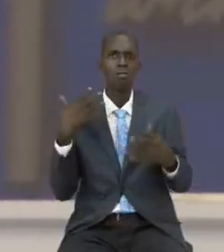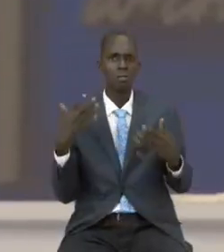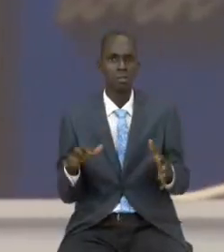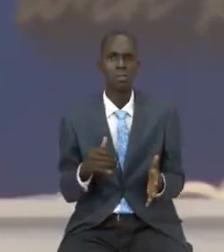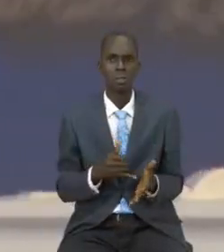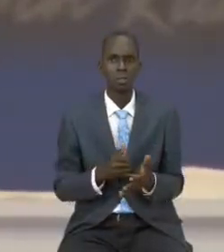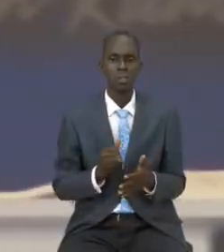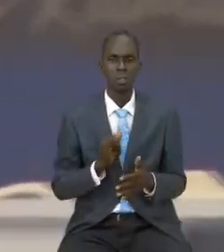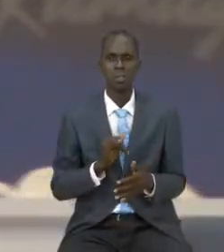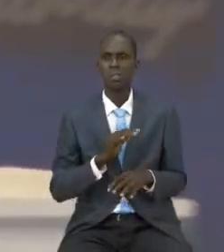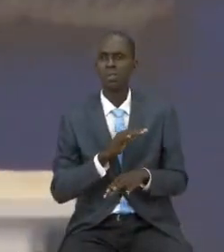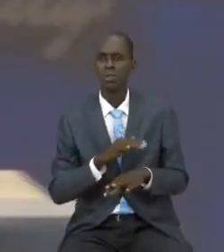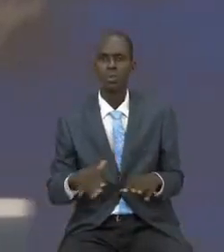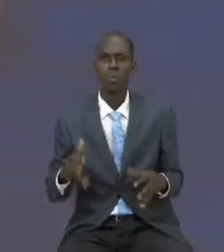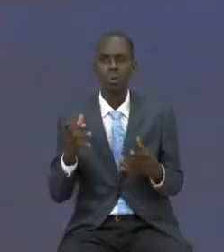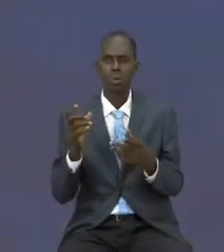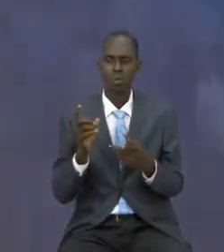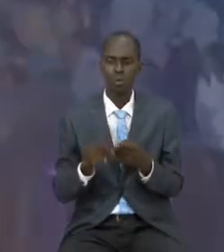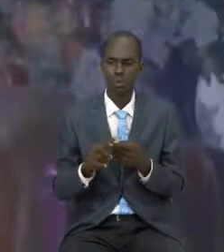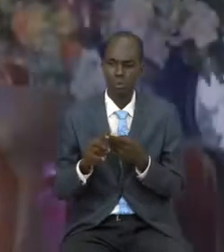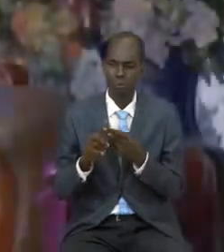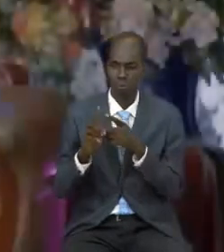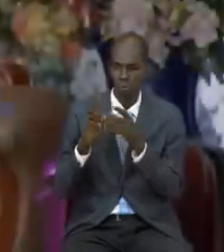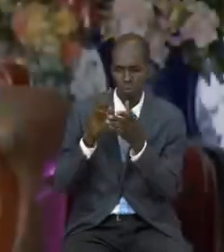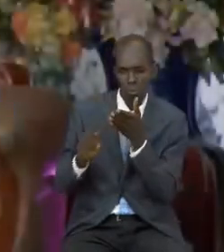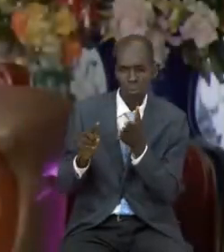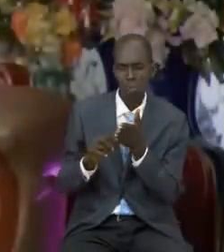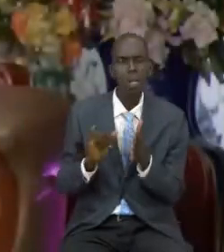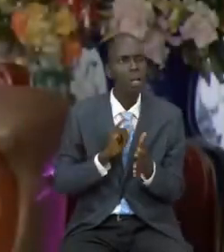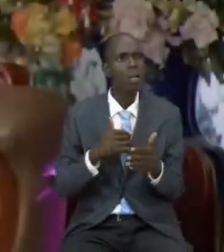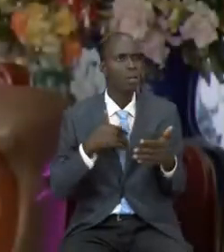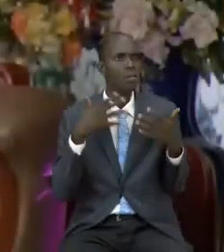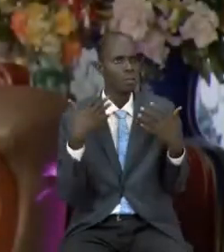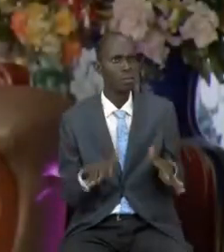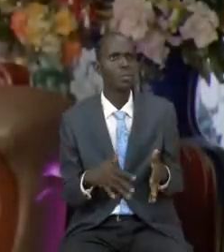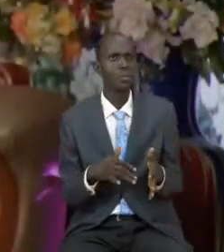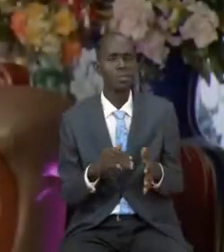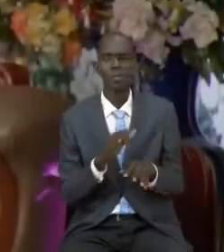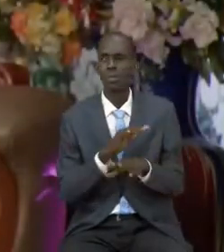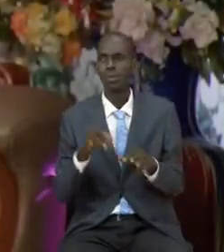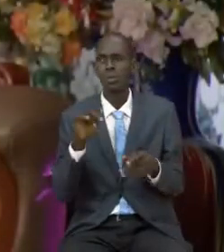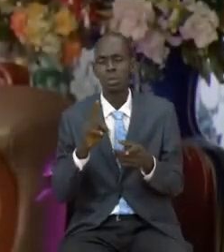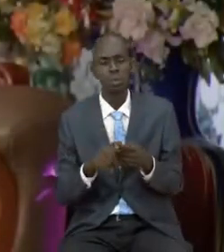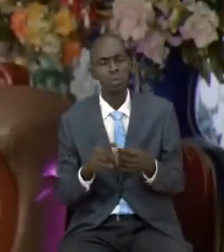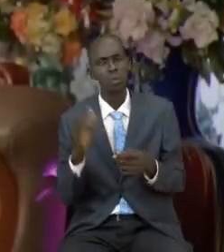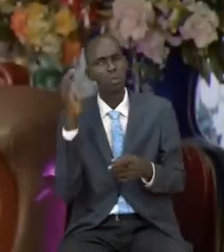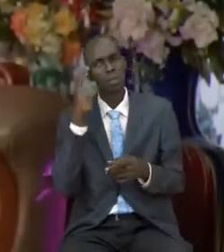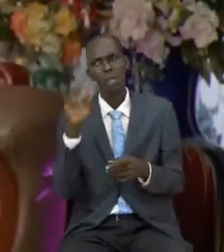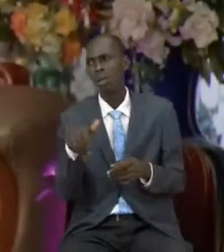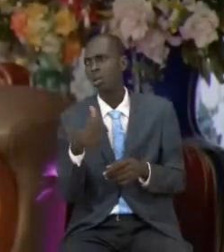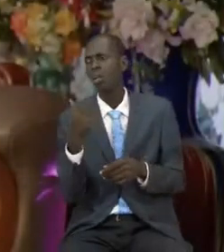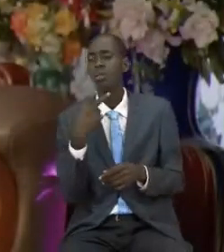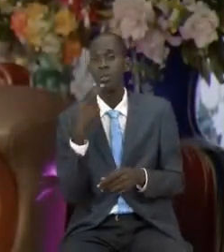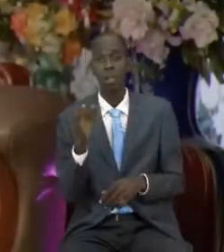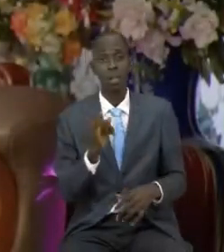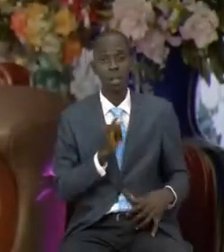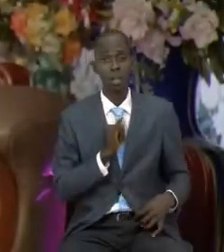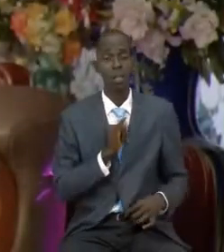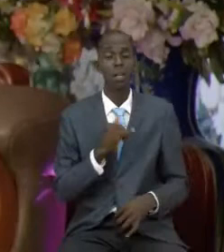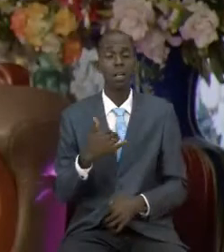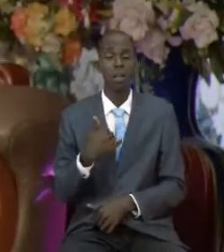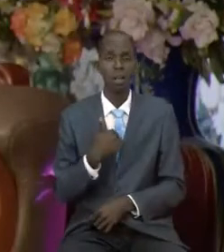done it. You don't have to examine it. I've done it. You don't have to listen to any other voice. I